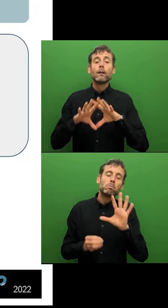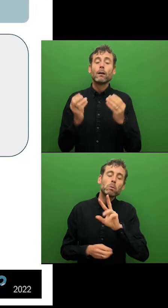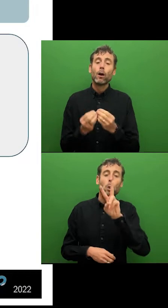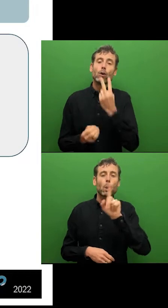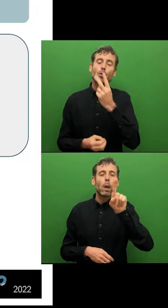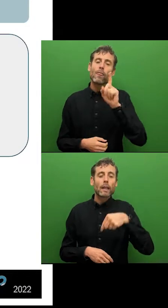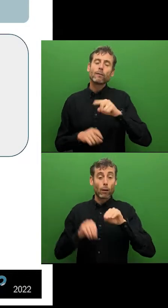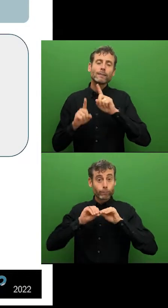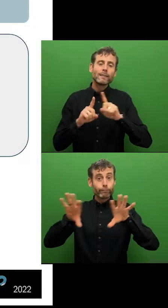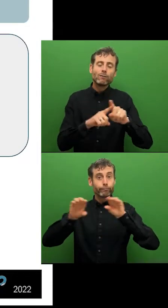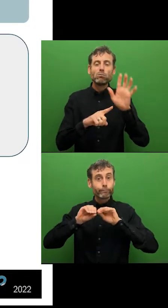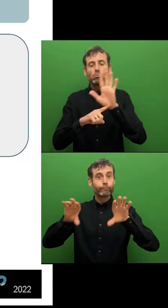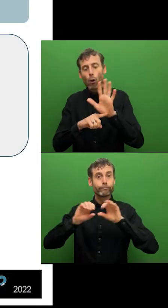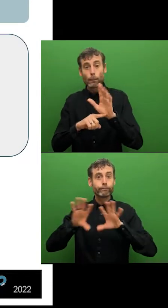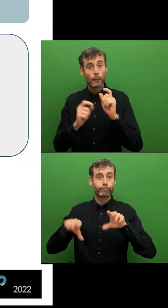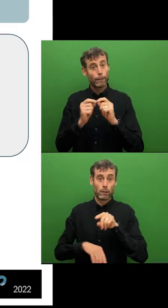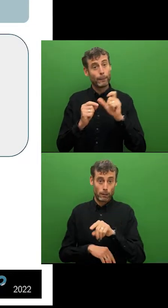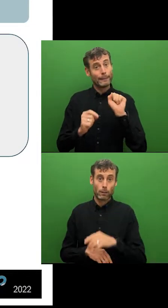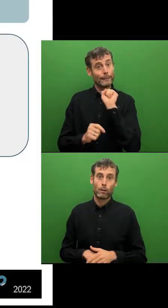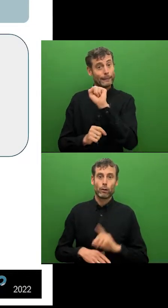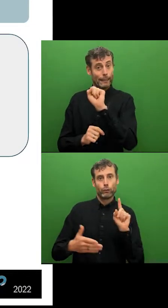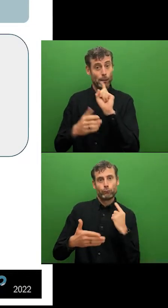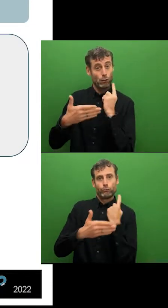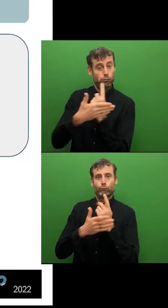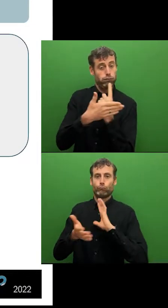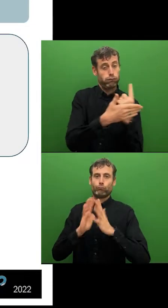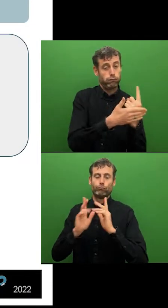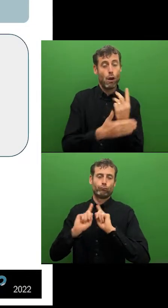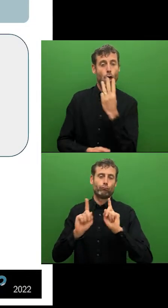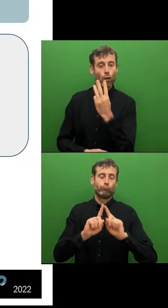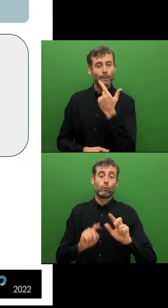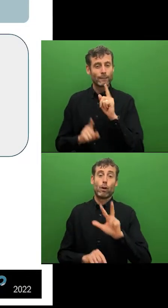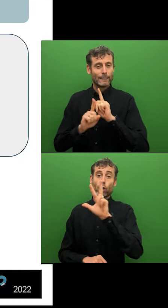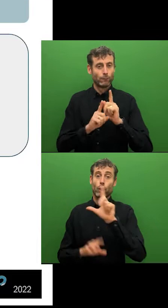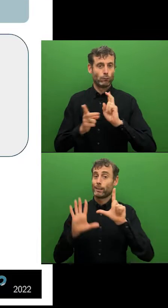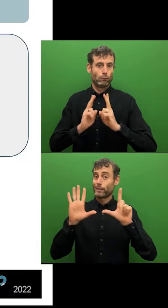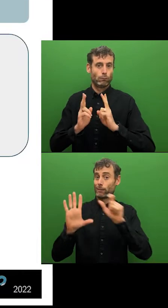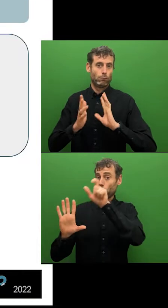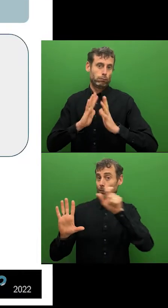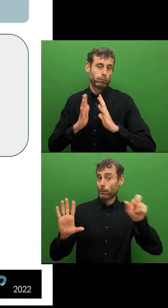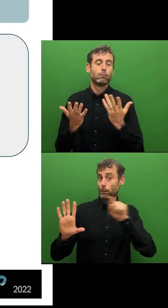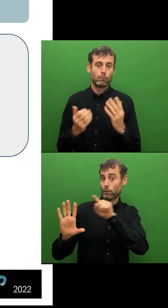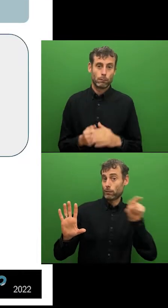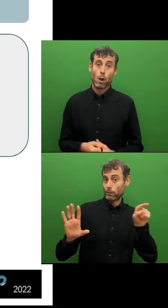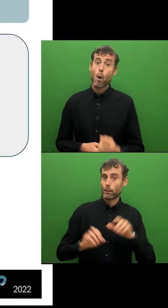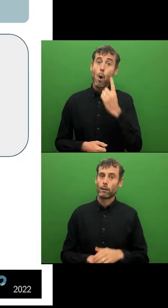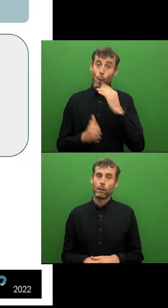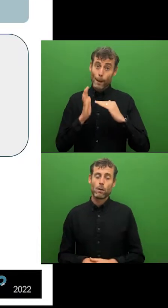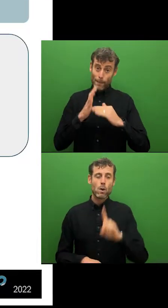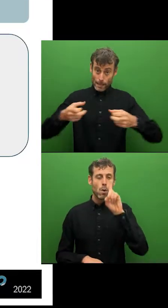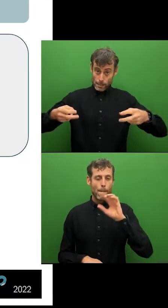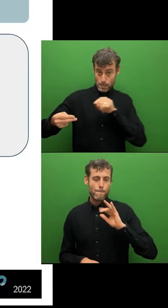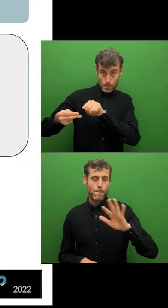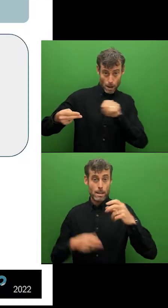nearly 2,000 episodes of BBC programs, interpreted by 37 signers. There are over 1